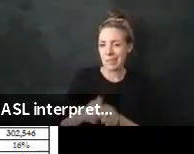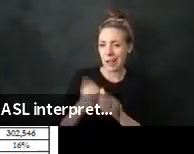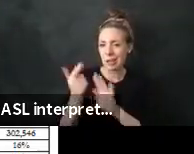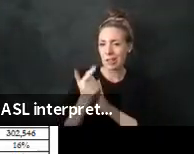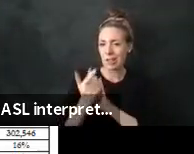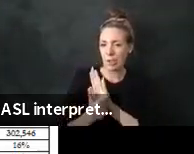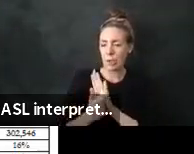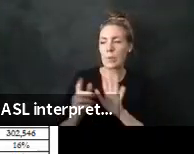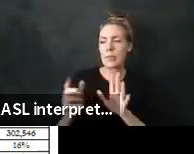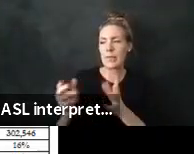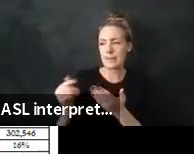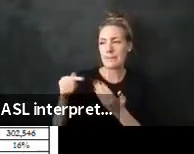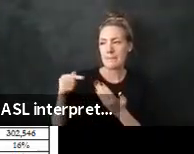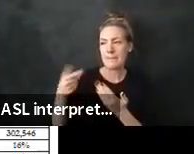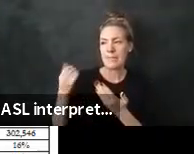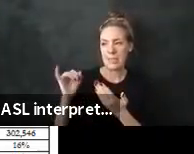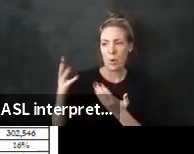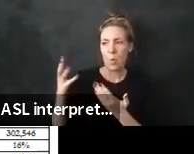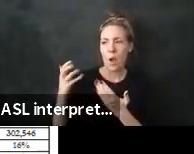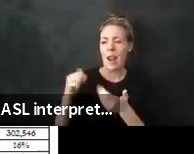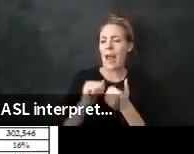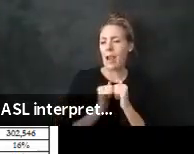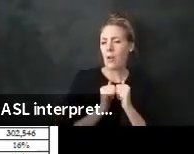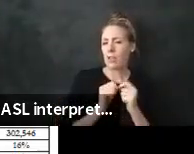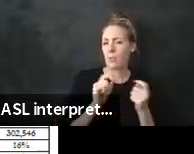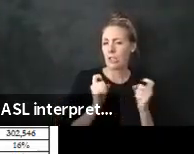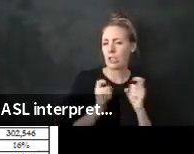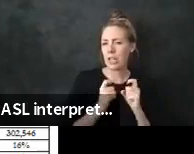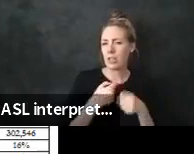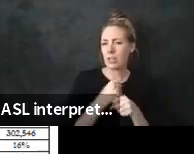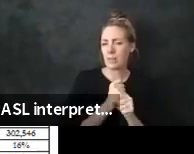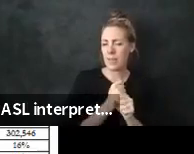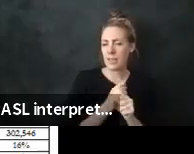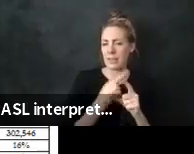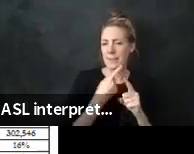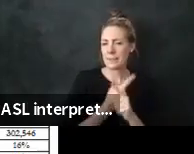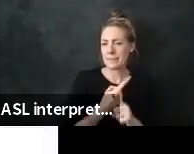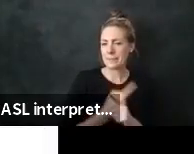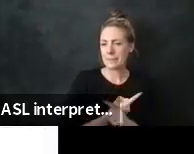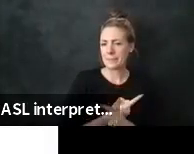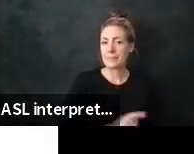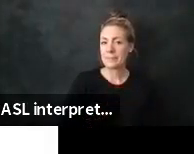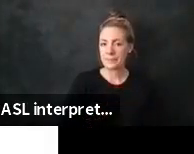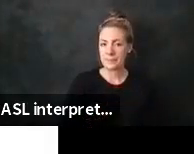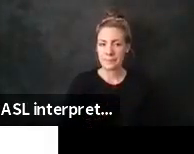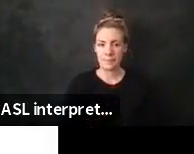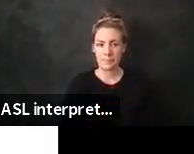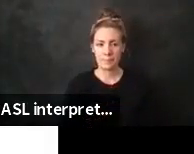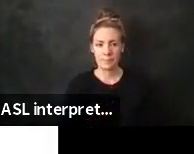with what changes would need to be made to make that map compliant.